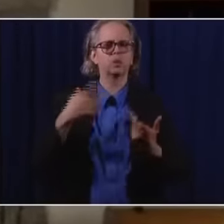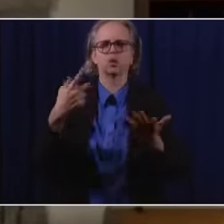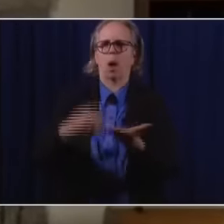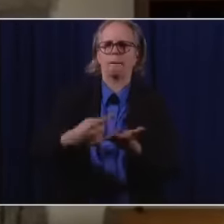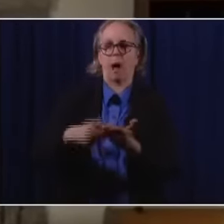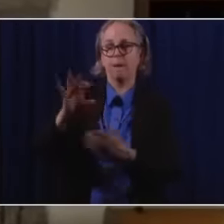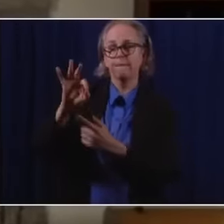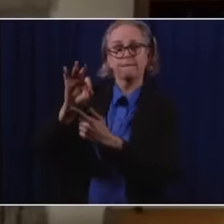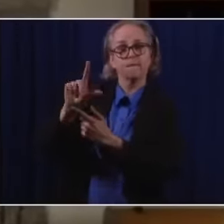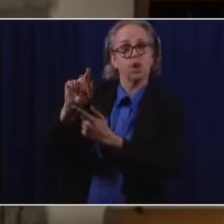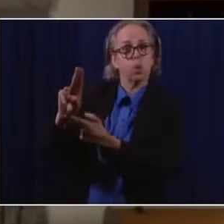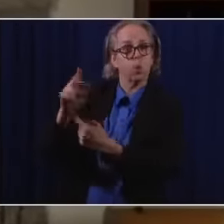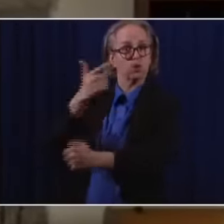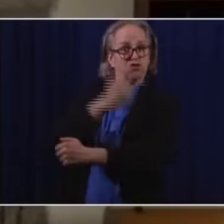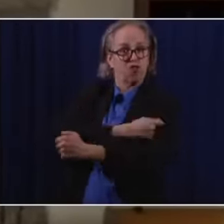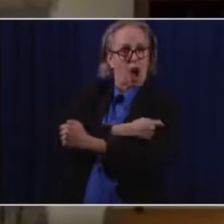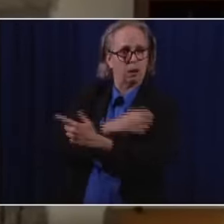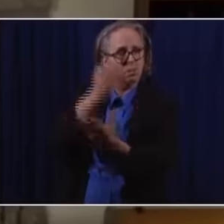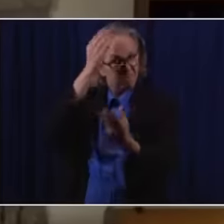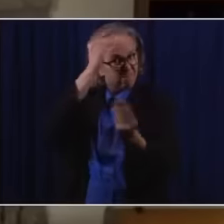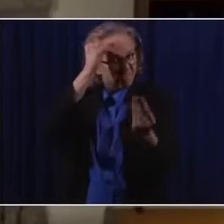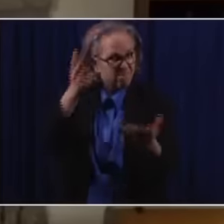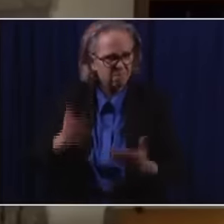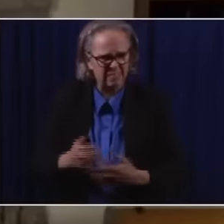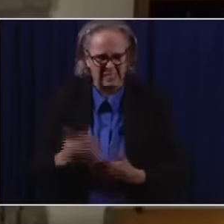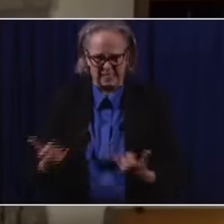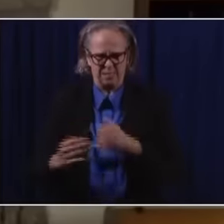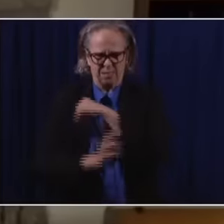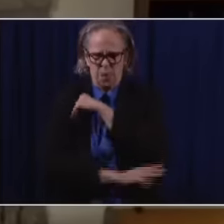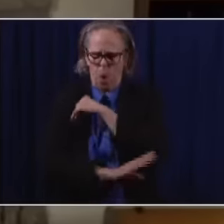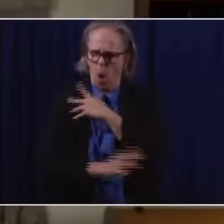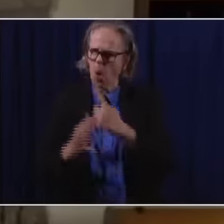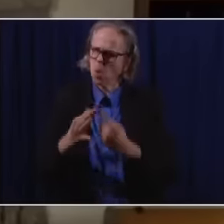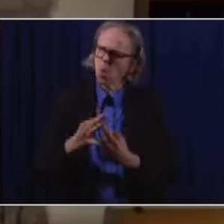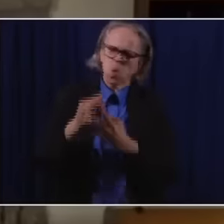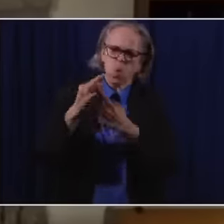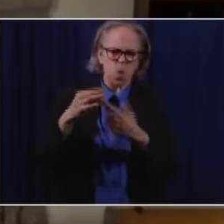This fall, we know we'll be fighting flu and COVID, both.